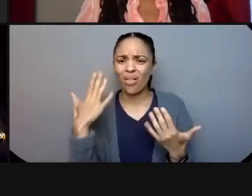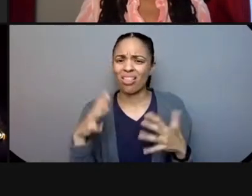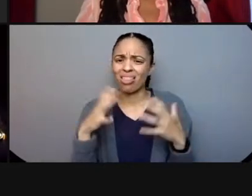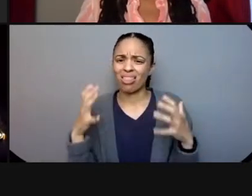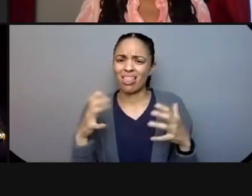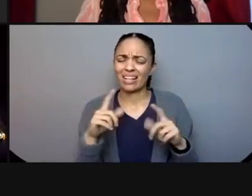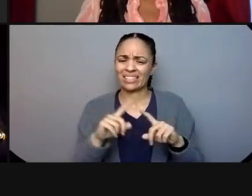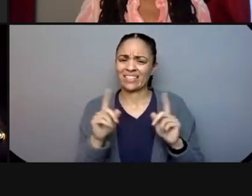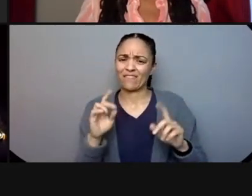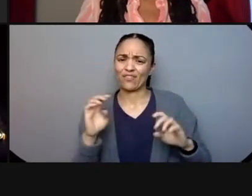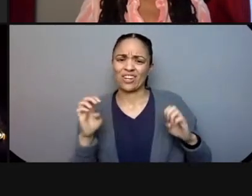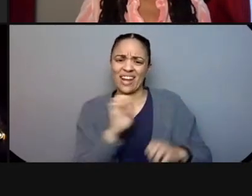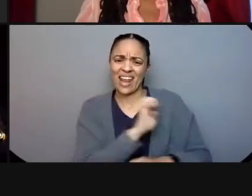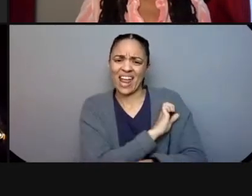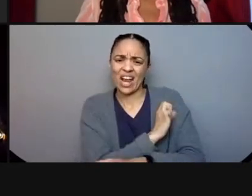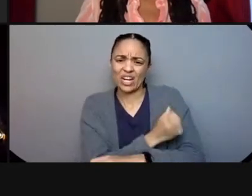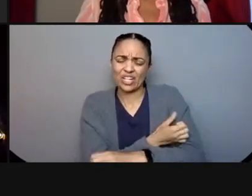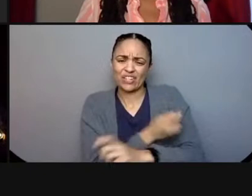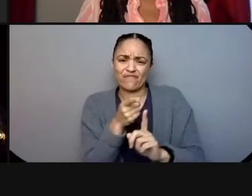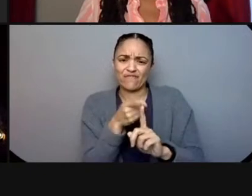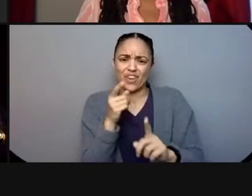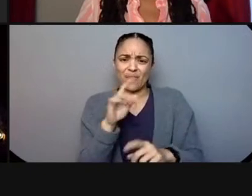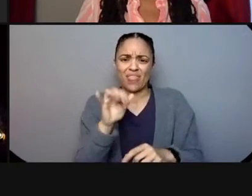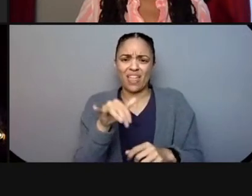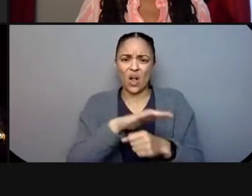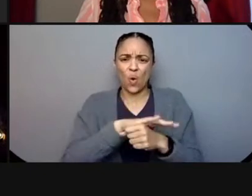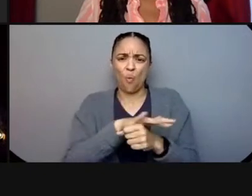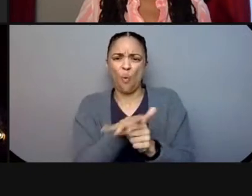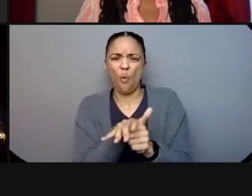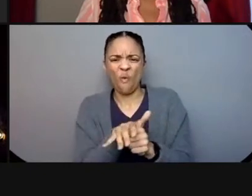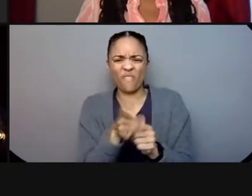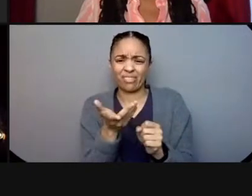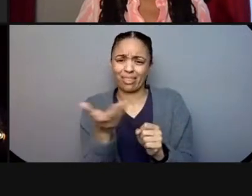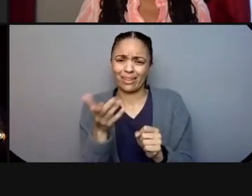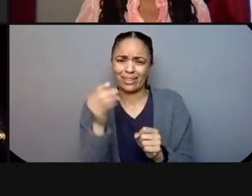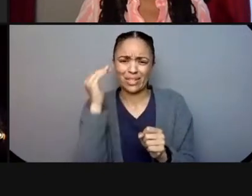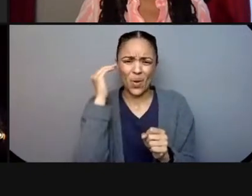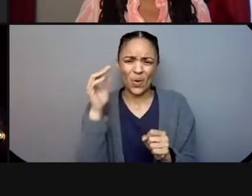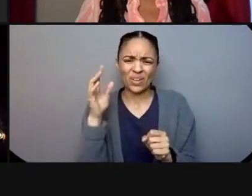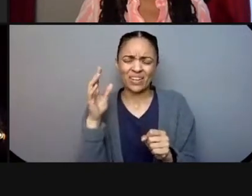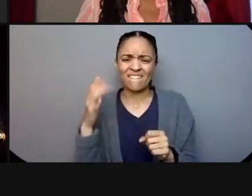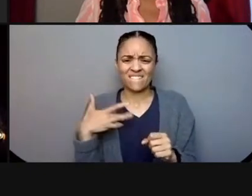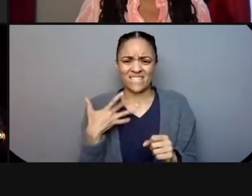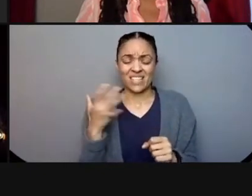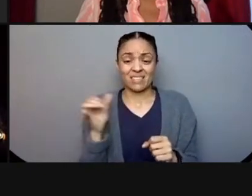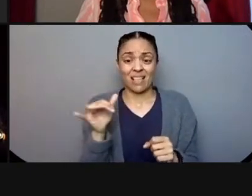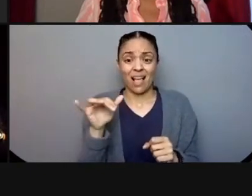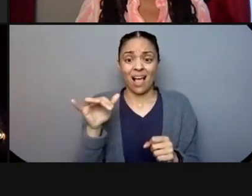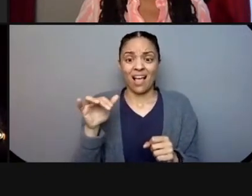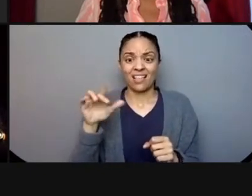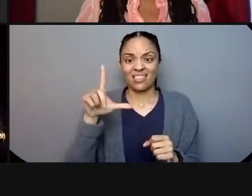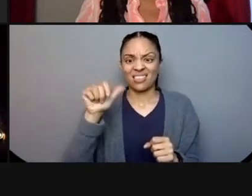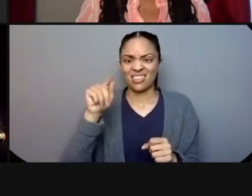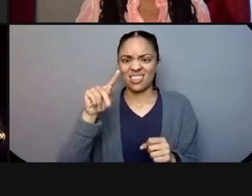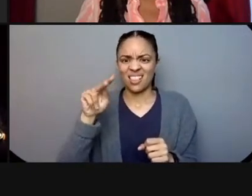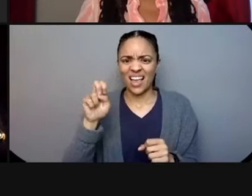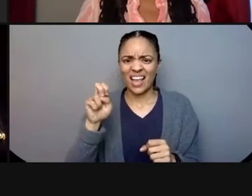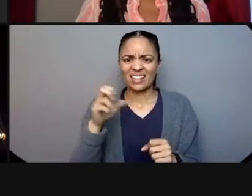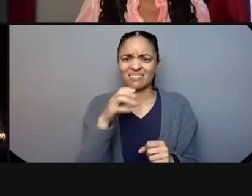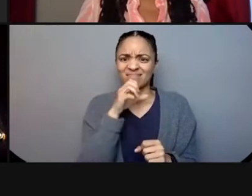like that late 90s, man. The energy is crazy. I go to the parks, kids are selling